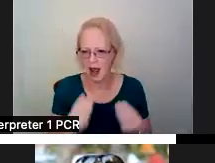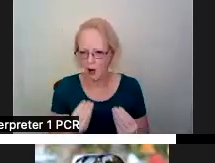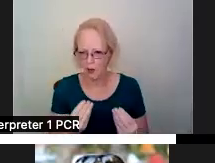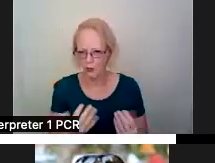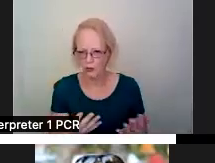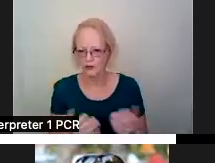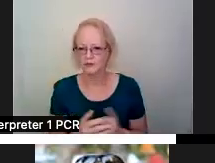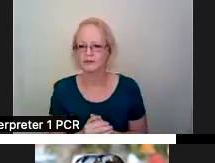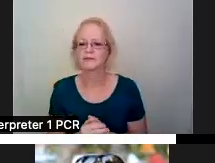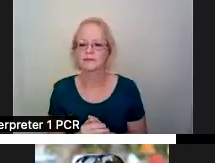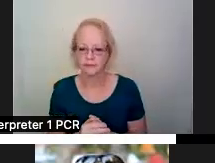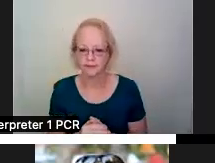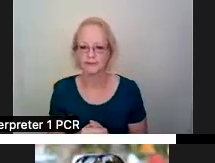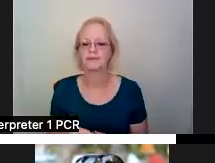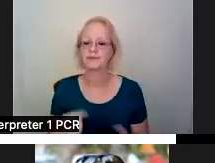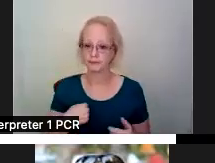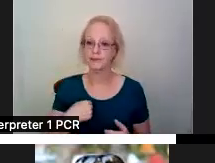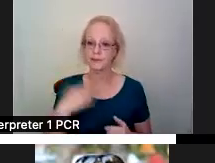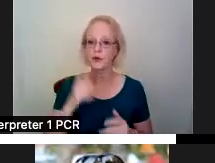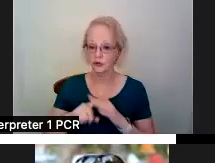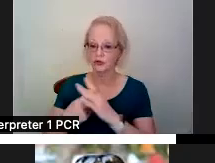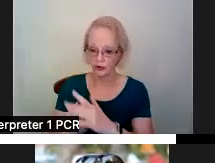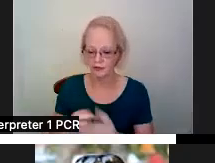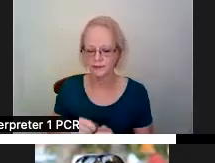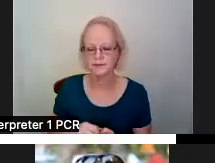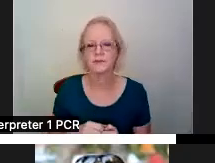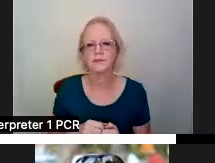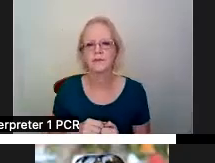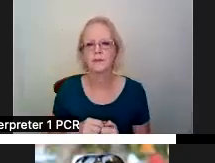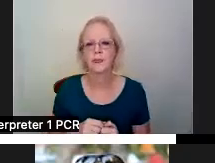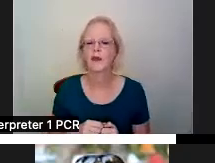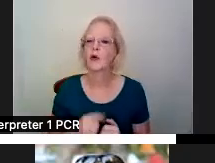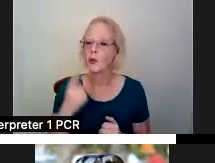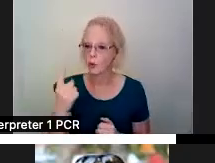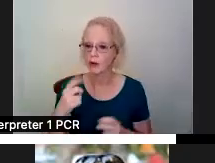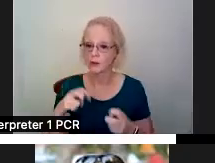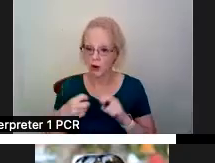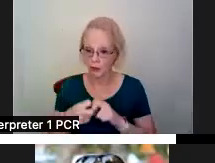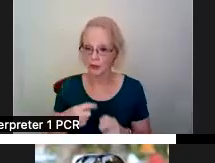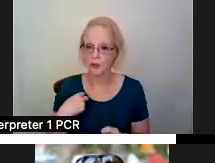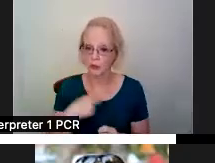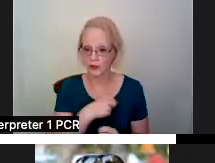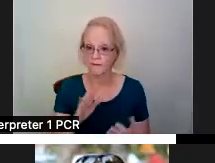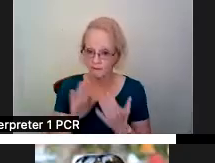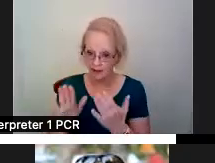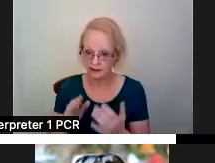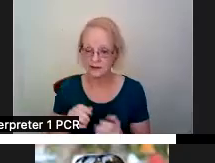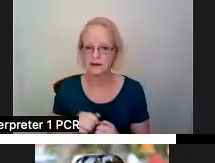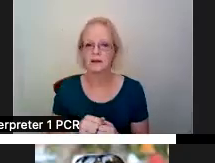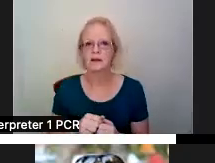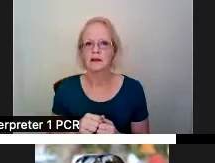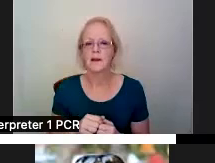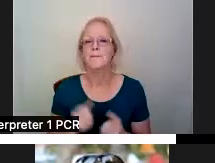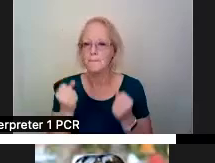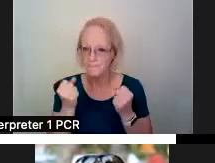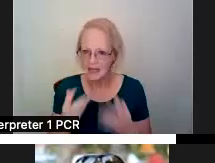I'll start very quickly. One of the problems that we face is that many of these options are discussed in